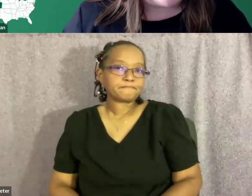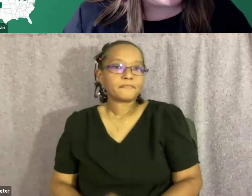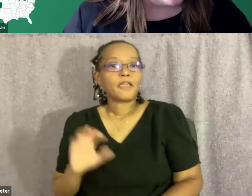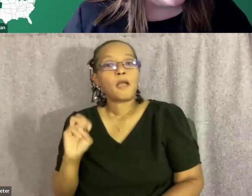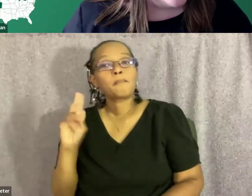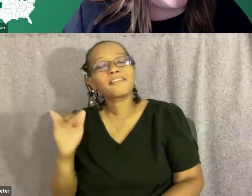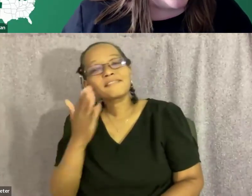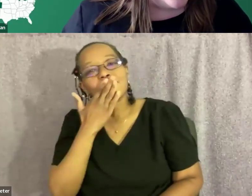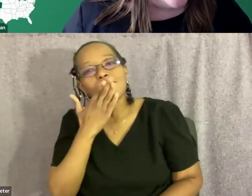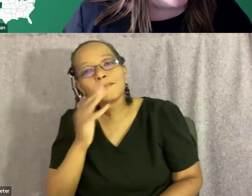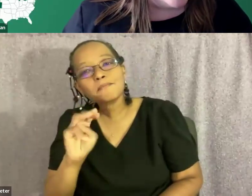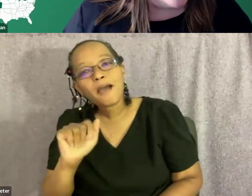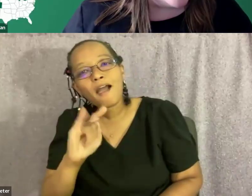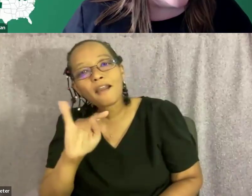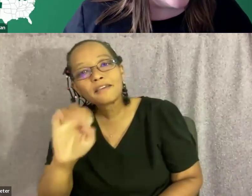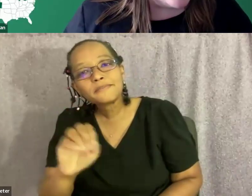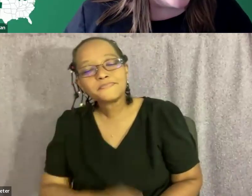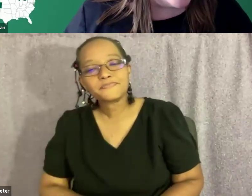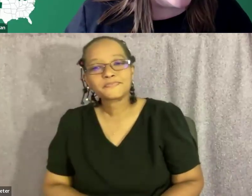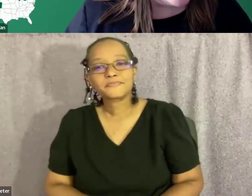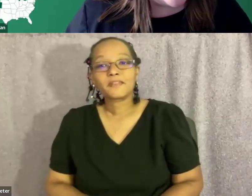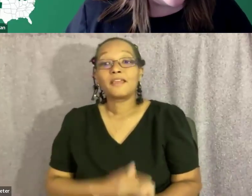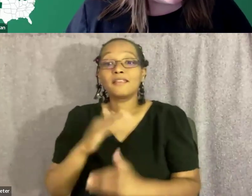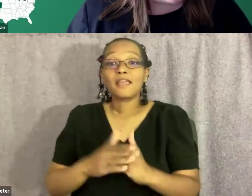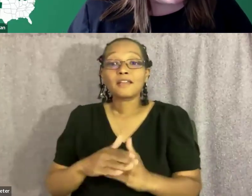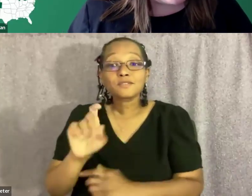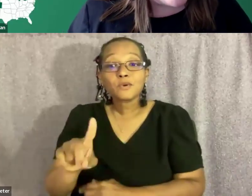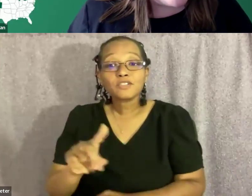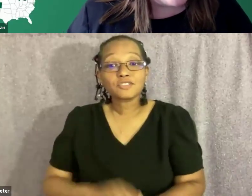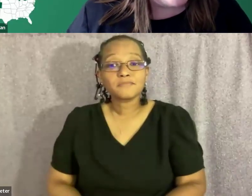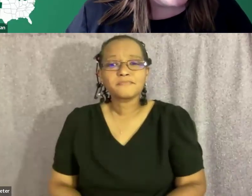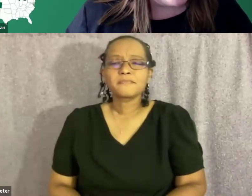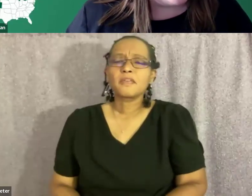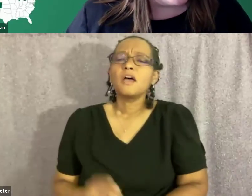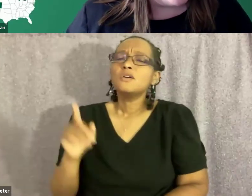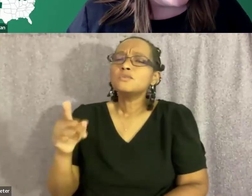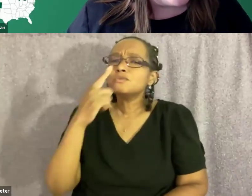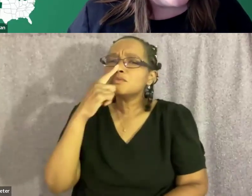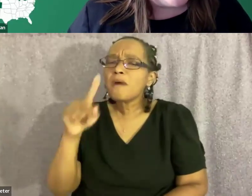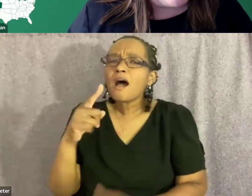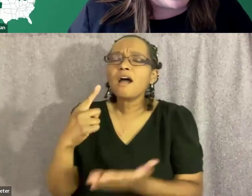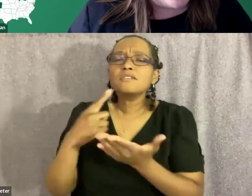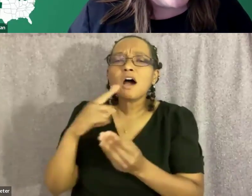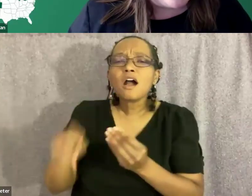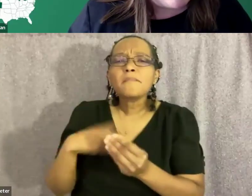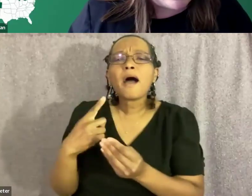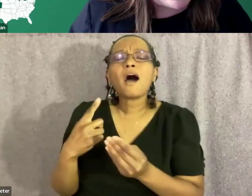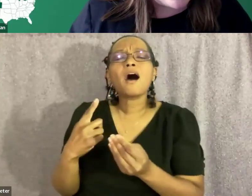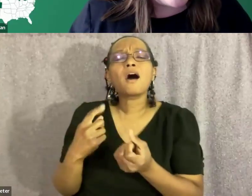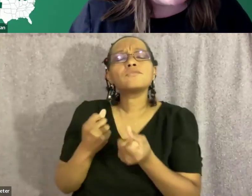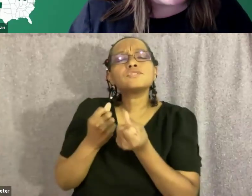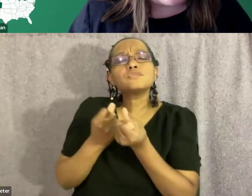Great, thank you, Maggie. And next question is, how can you address the use of supported decision-making